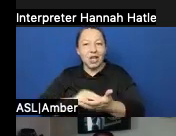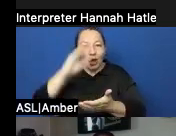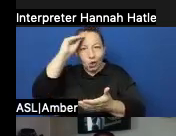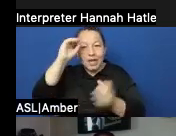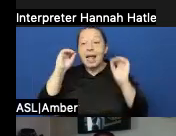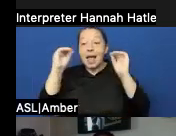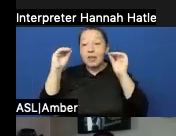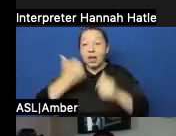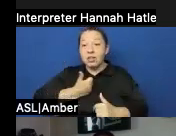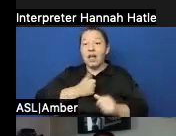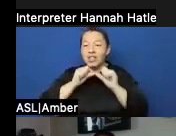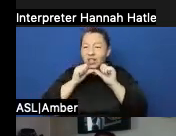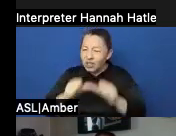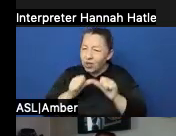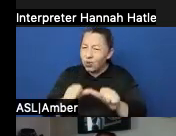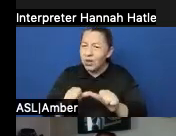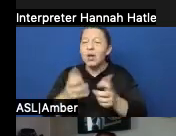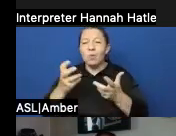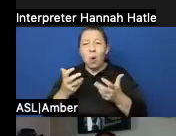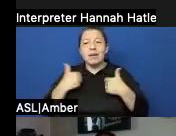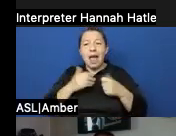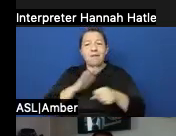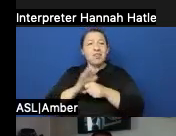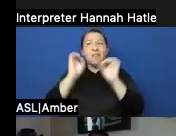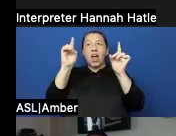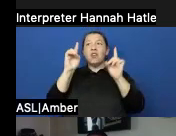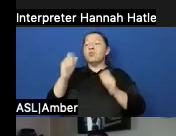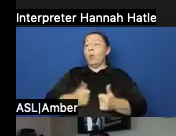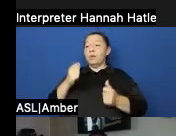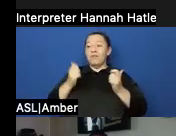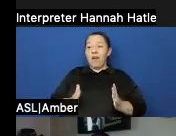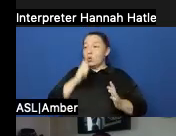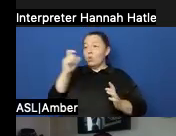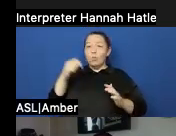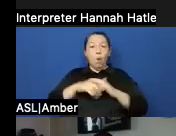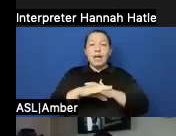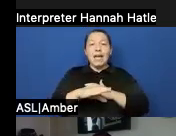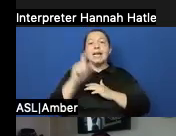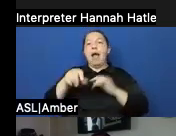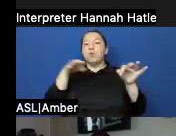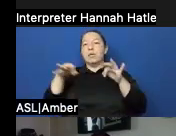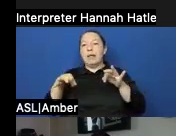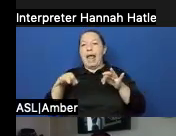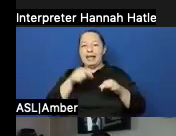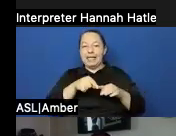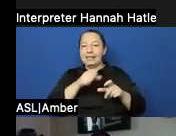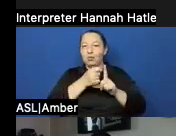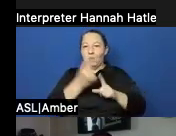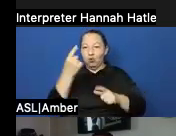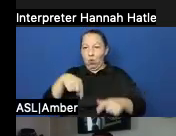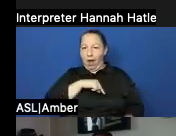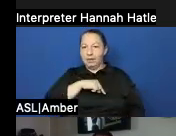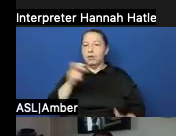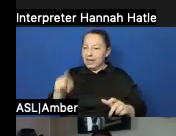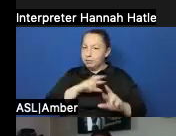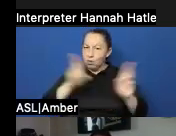to be educated enough so survivors don't have to walk in the door and explain the stuff to us, right? We need to be ready for them. They don't